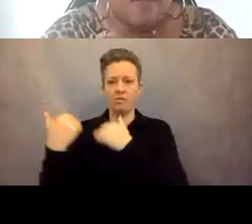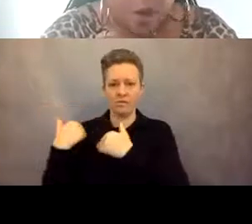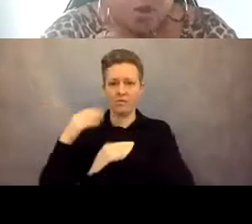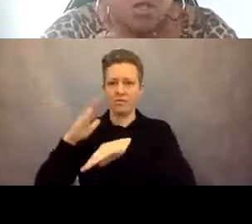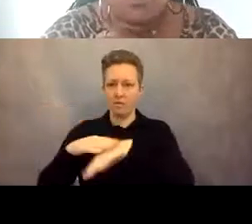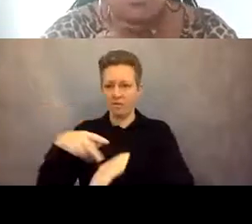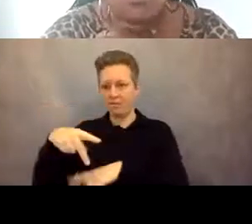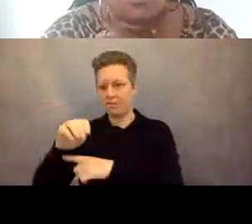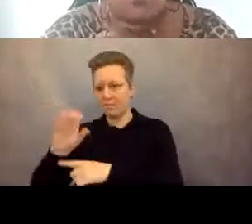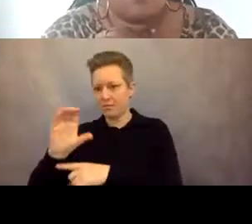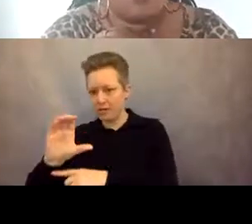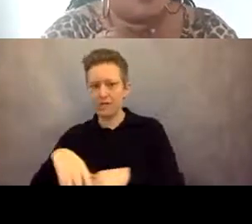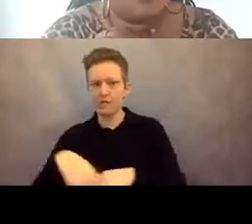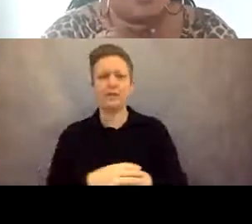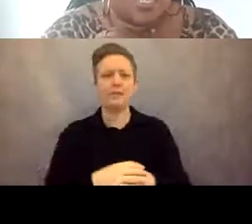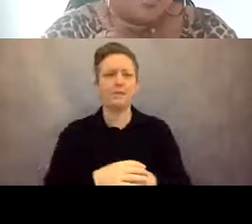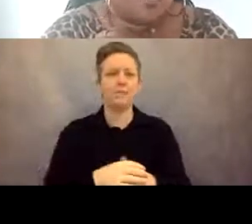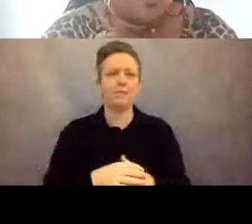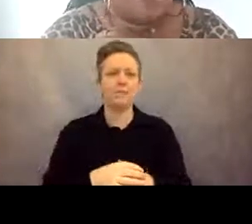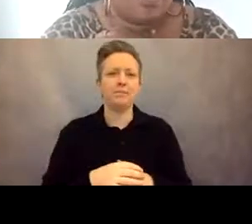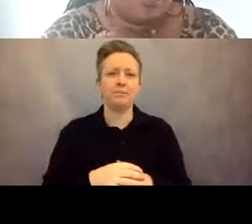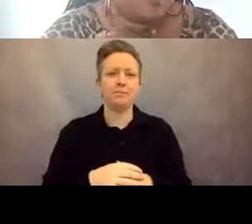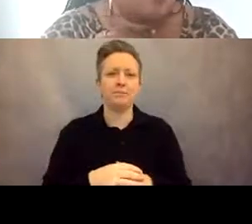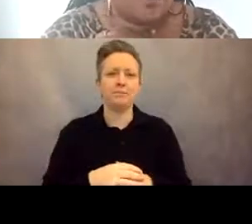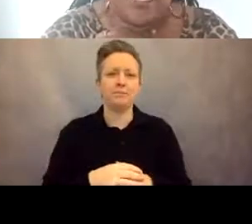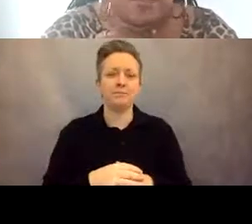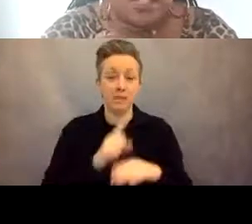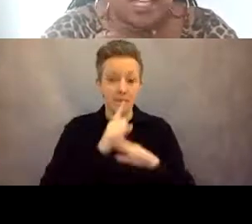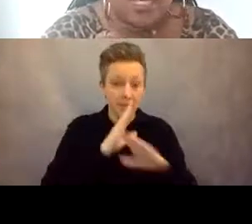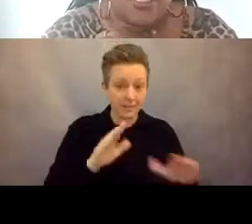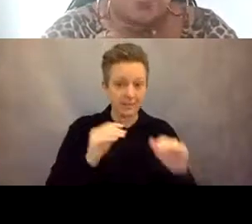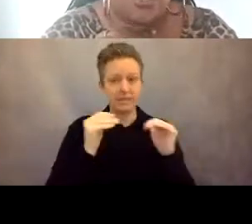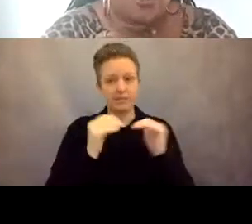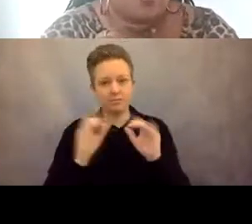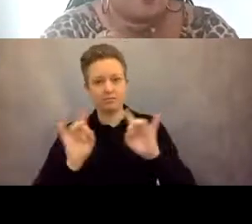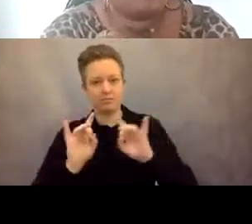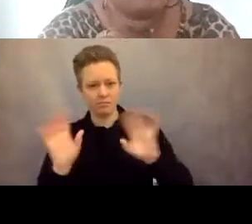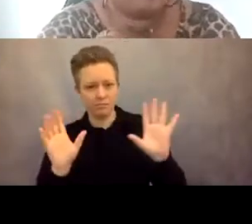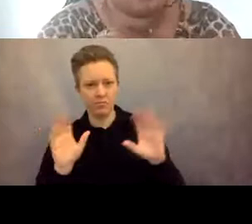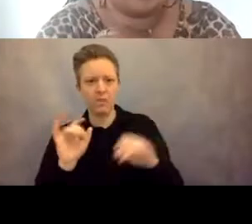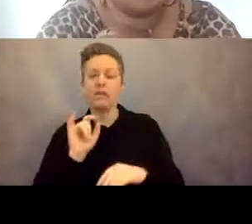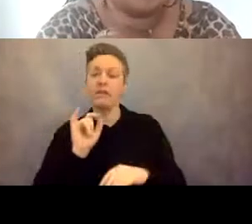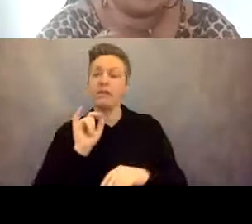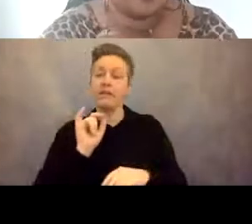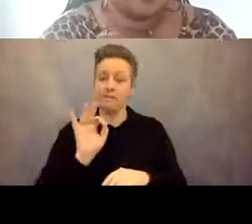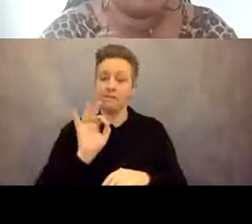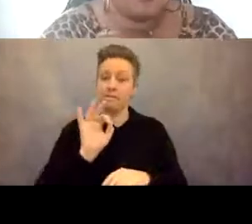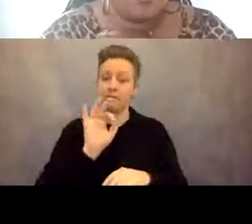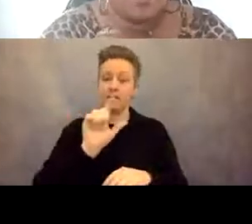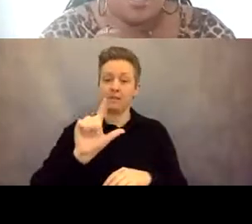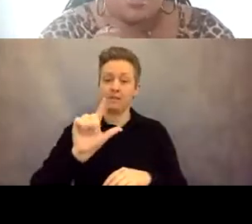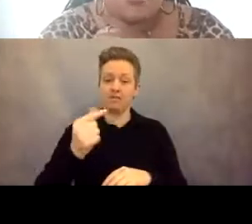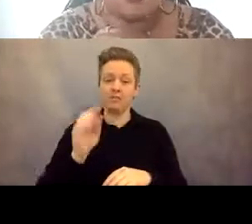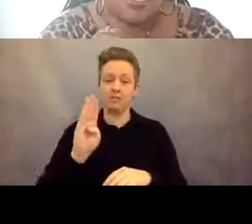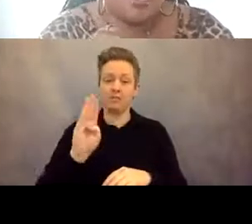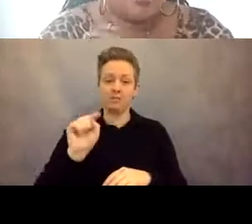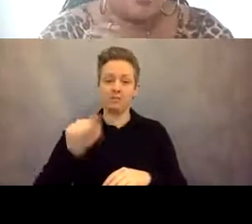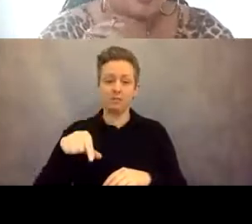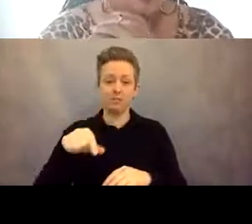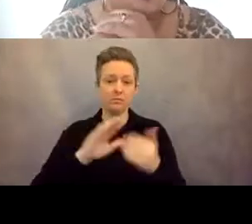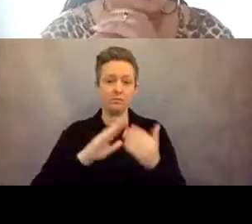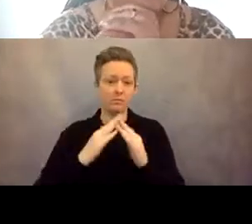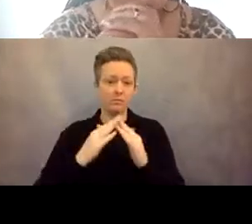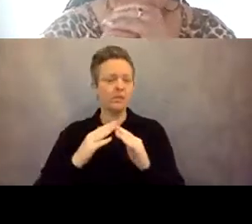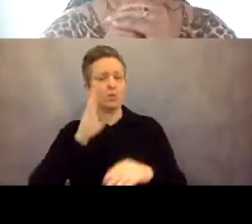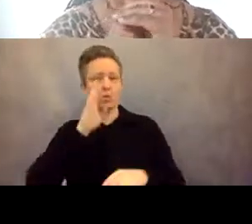cis het folks, we need you to stand up and explain some things when folks aren't understanding.